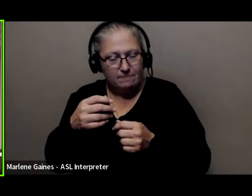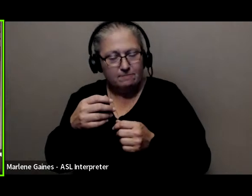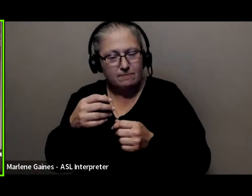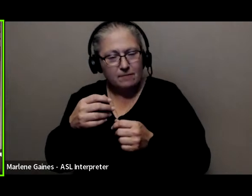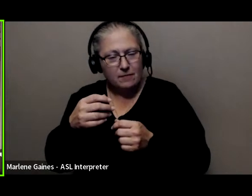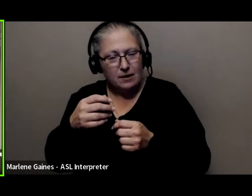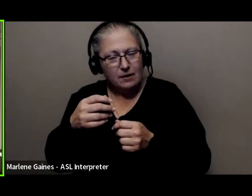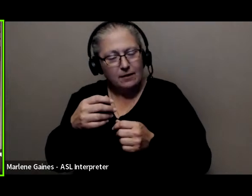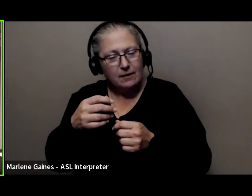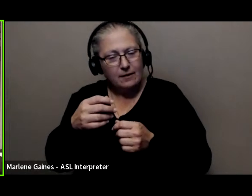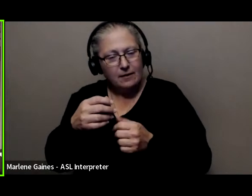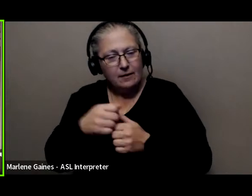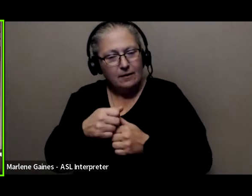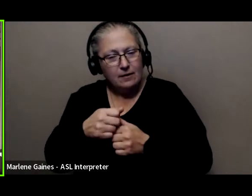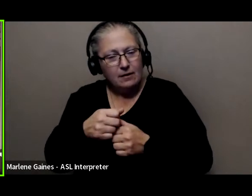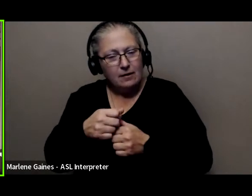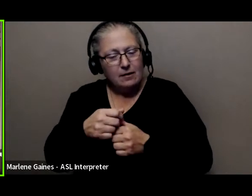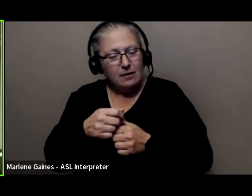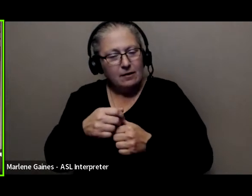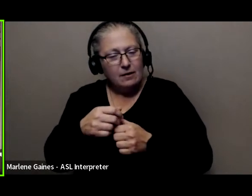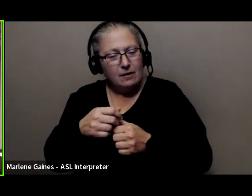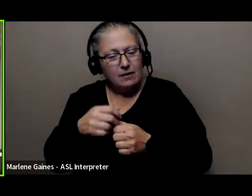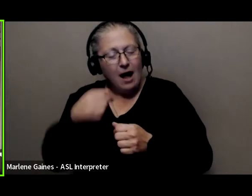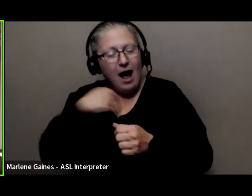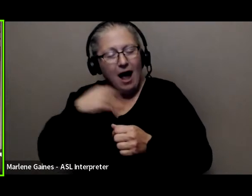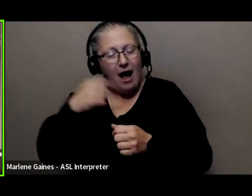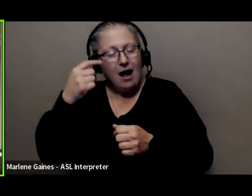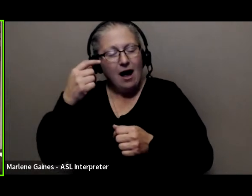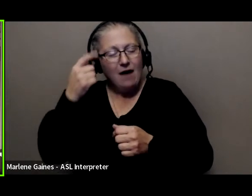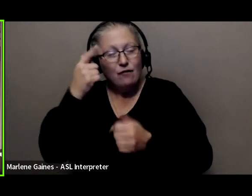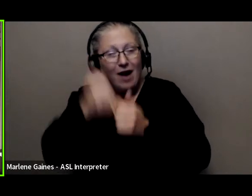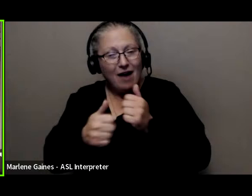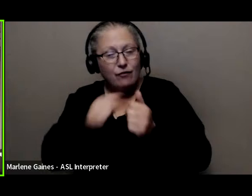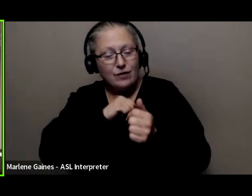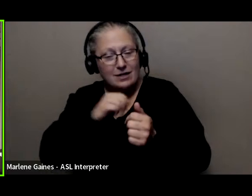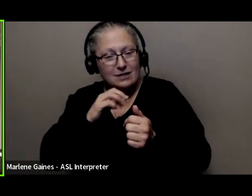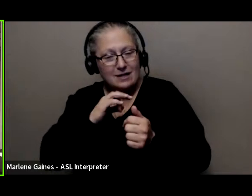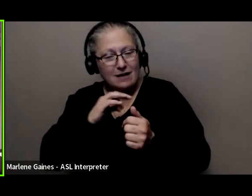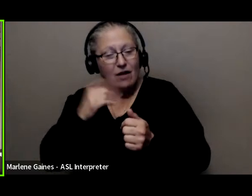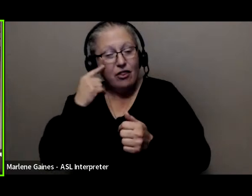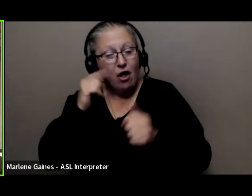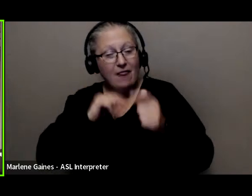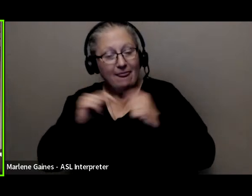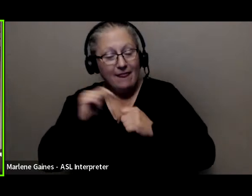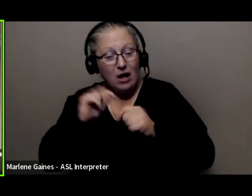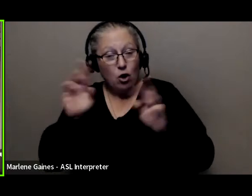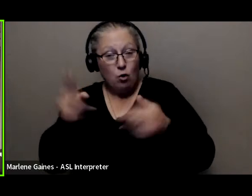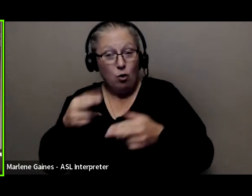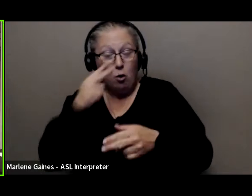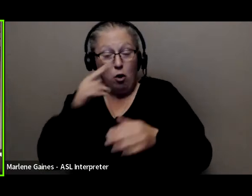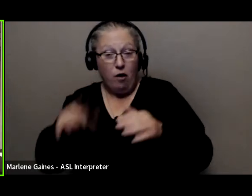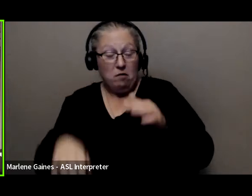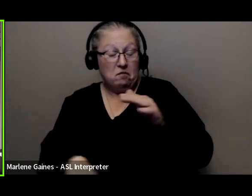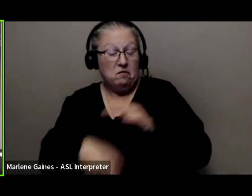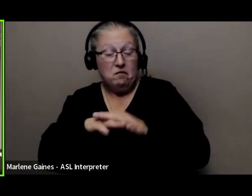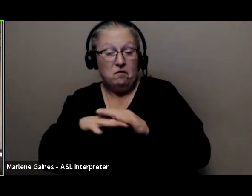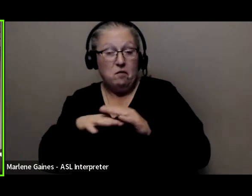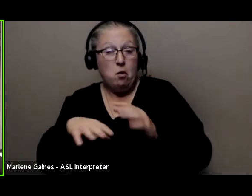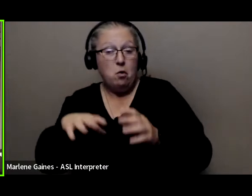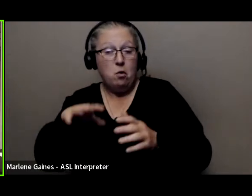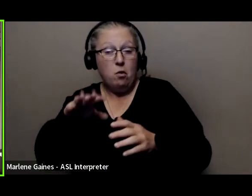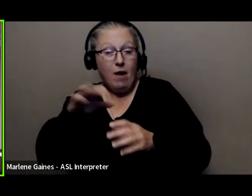single staff member. I thought the theater room looked pretty packed at Cappuccino, but you said there were